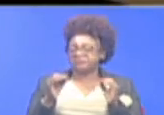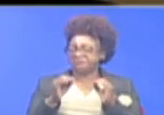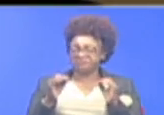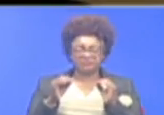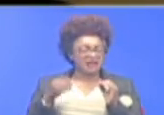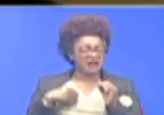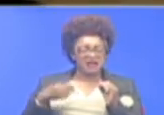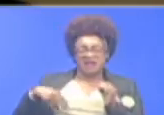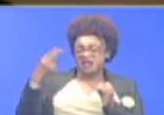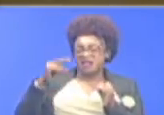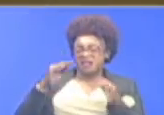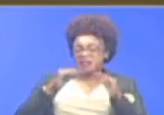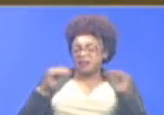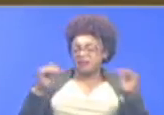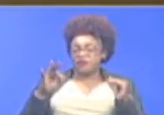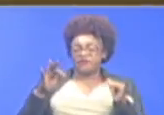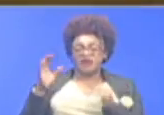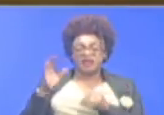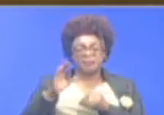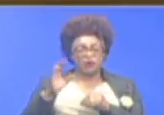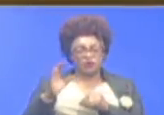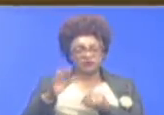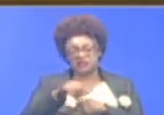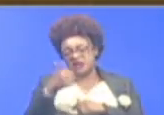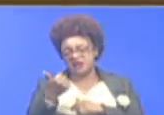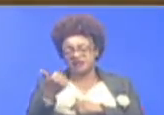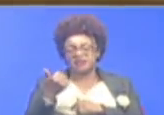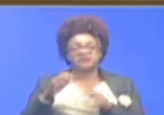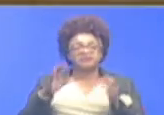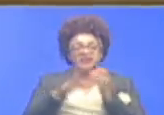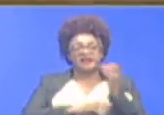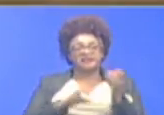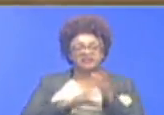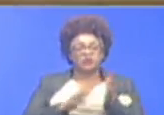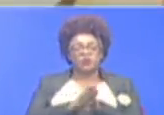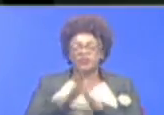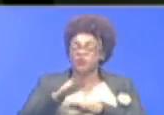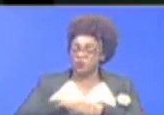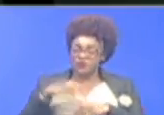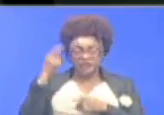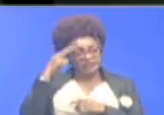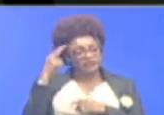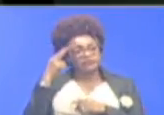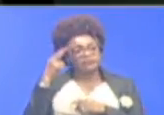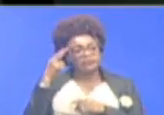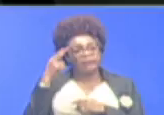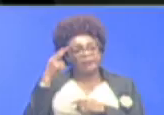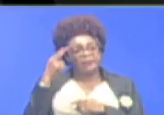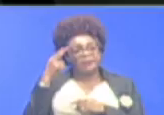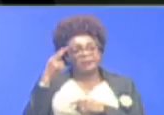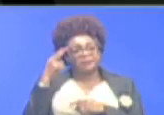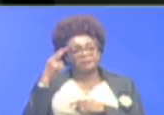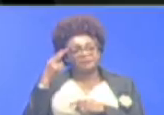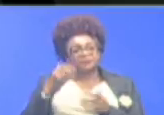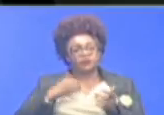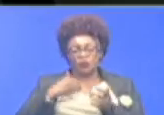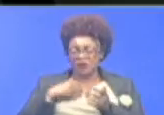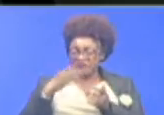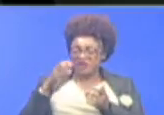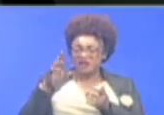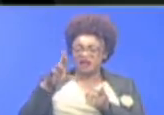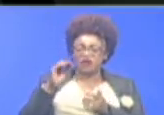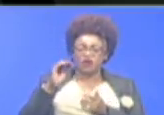of aflatoxins has had the country on edge, and with good reason. Then we have what we call chronic